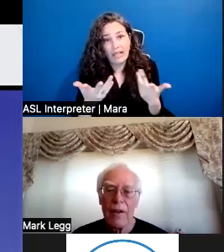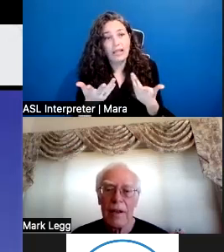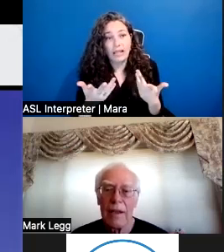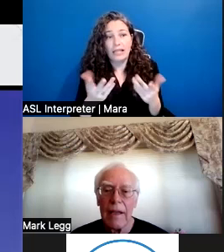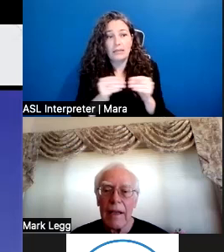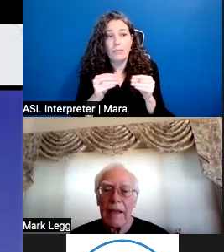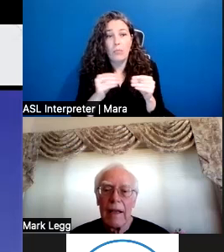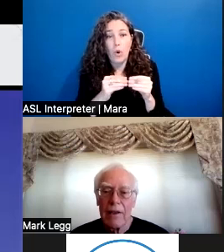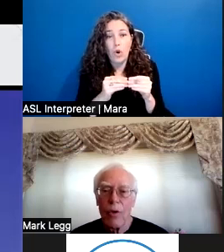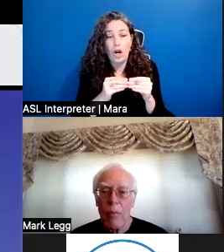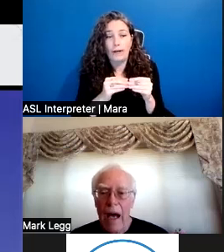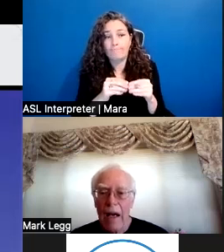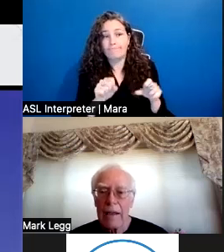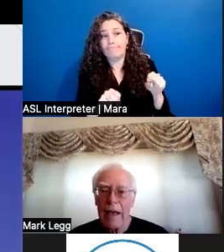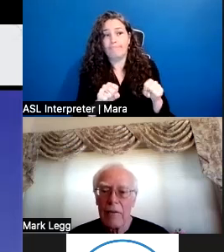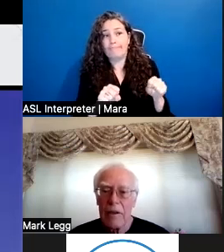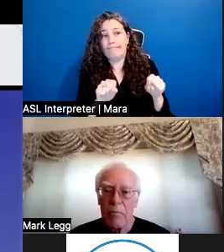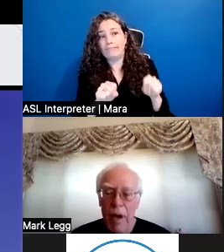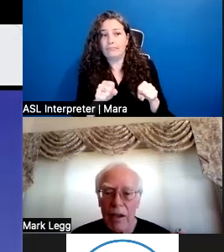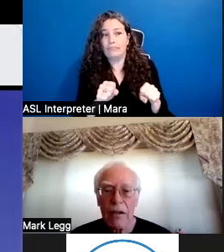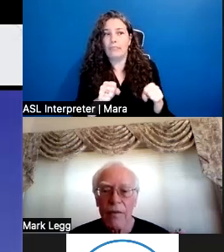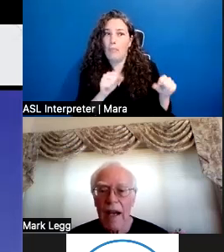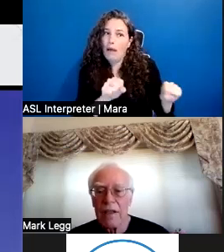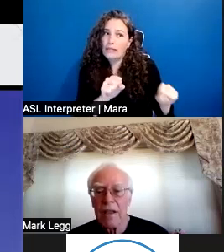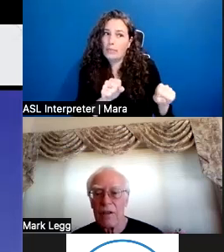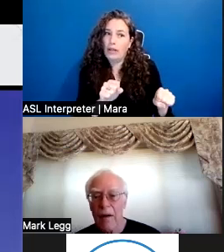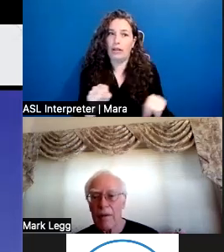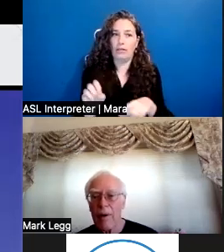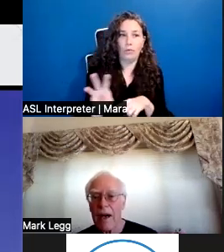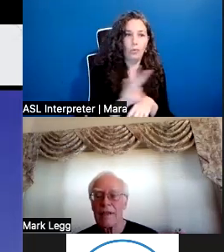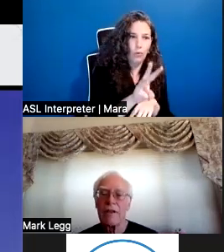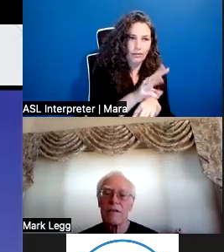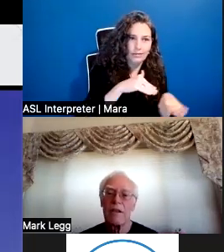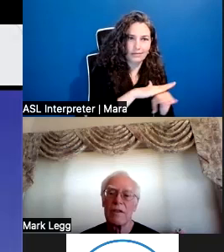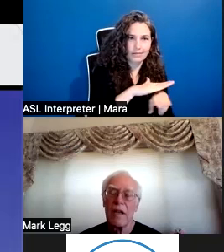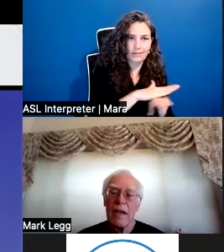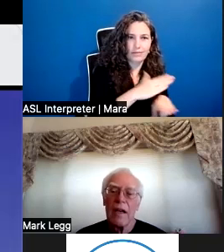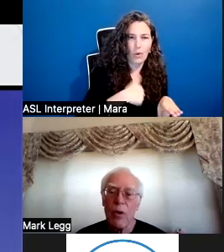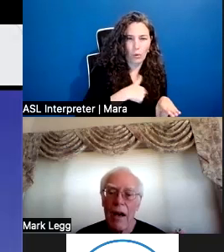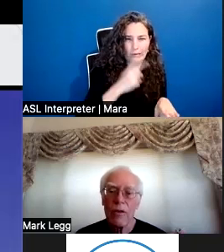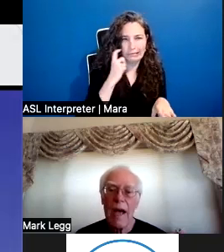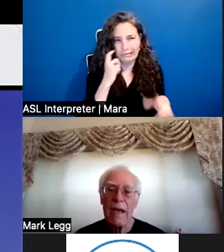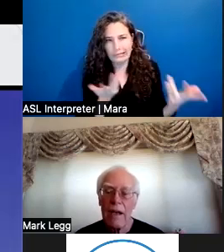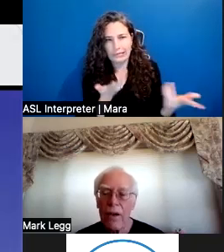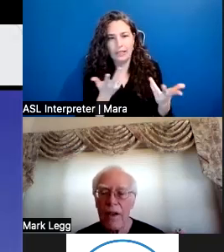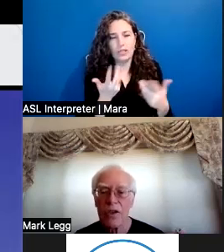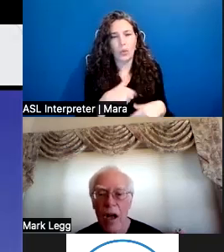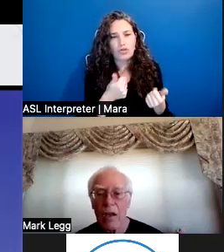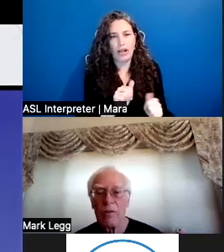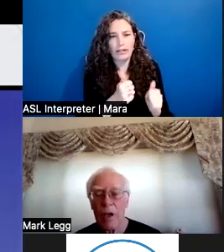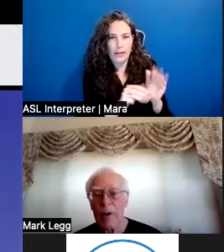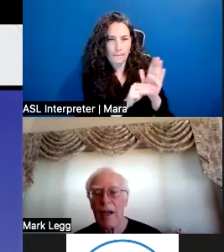else, obviously. And so we modeled it, and paleo liquefaction, these tsunami deposits, and there's ground cracking and other